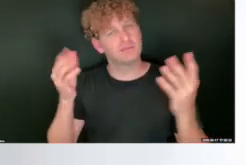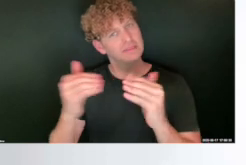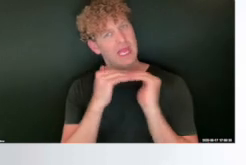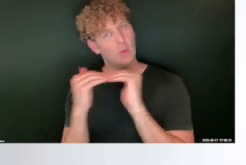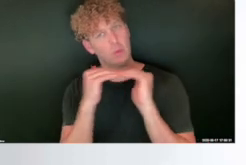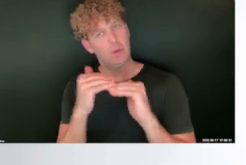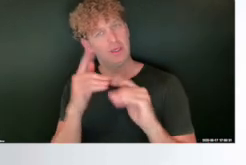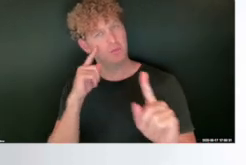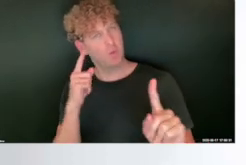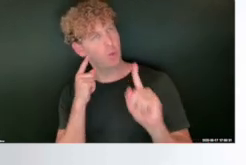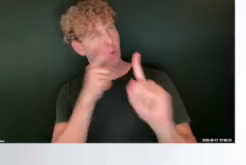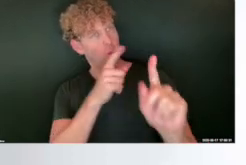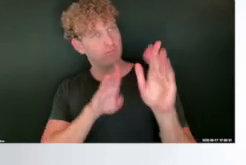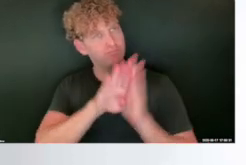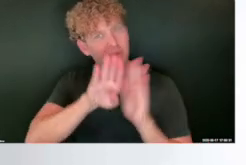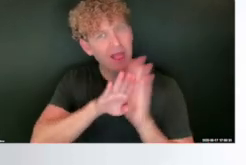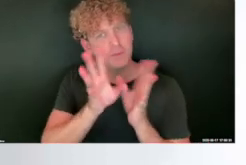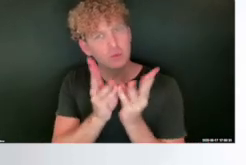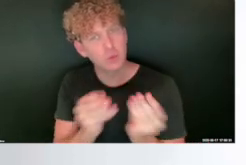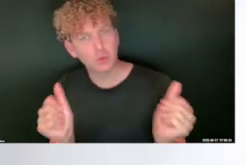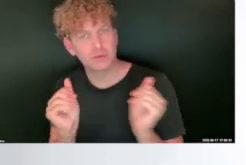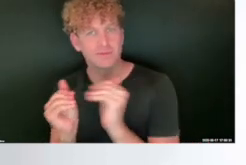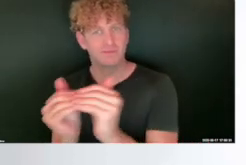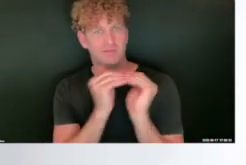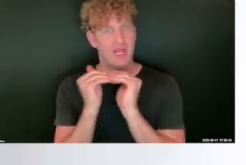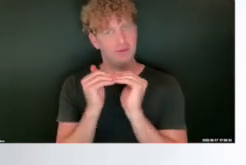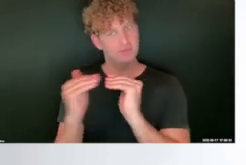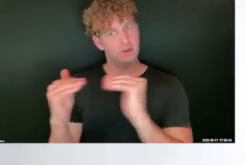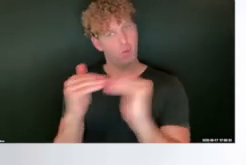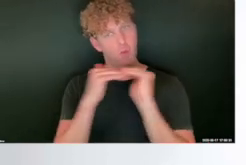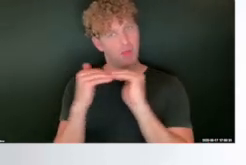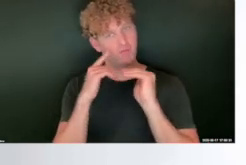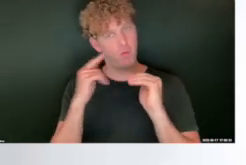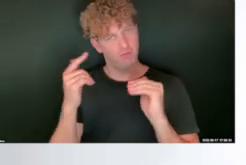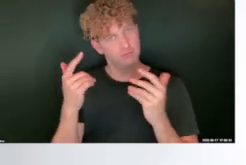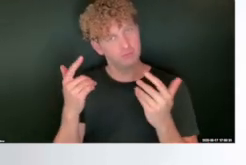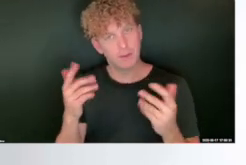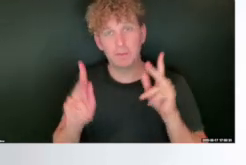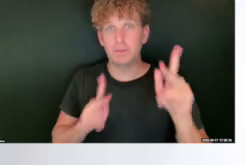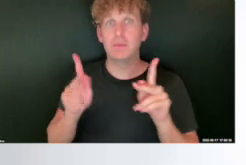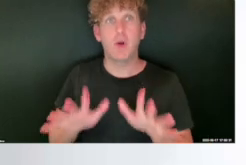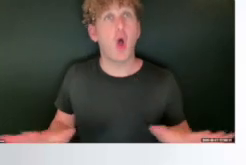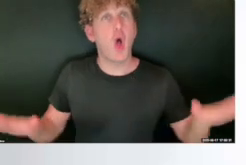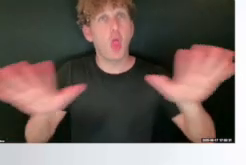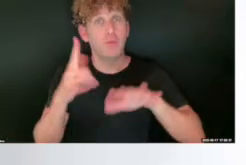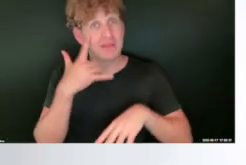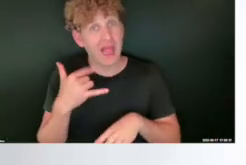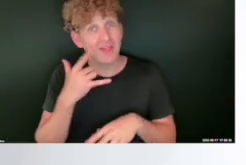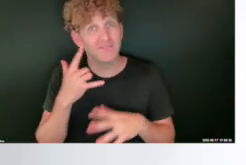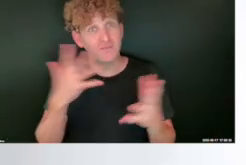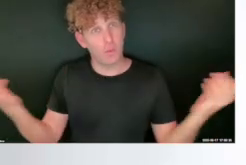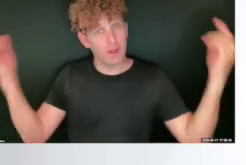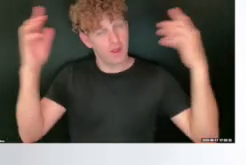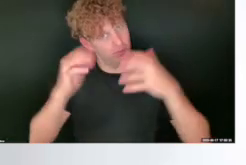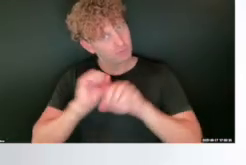Voucher Incentive Project, HVIP, Innovation Small E-Fleet Program, ISEF, and Clean Off-Road Equipment Voucher Incentive